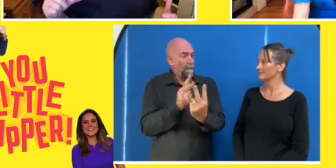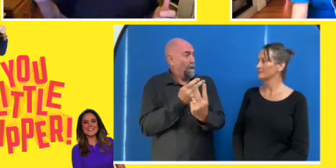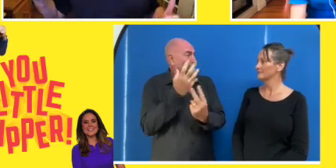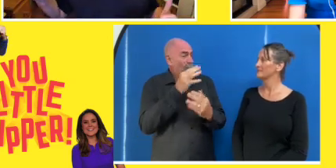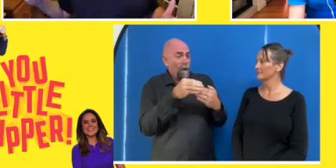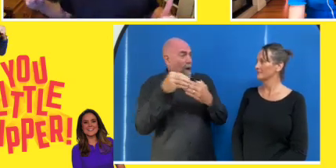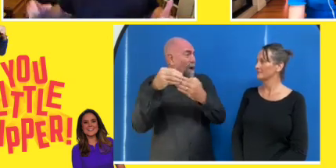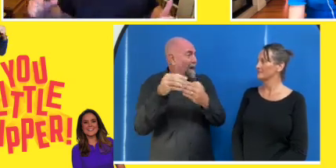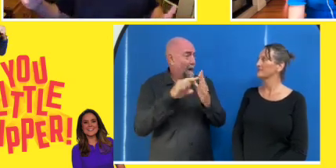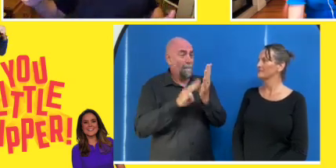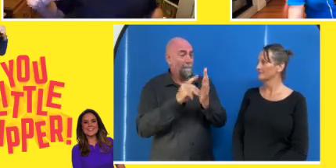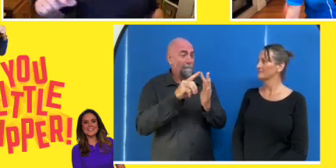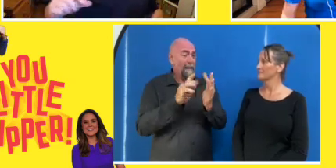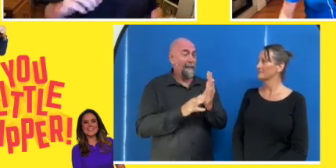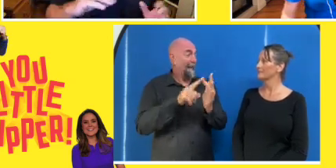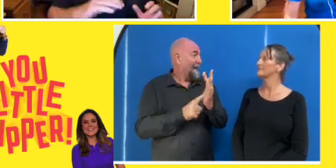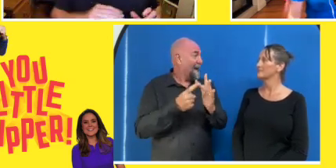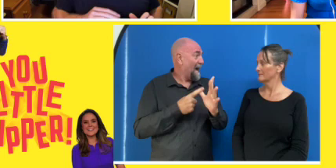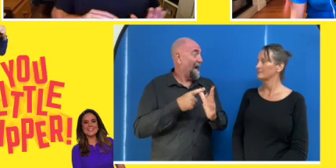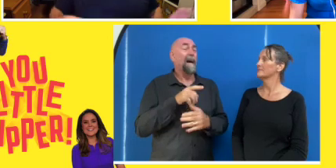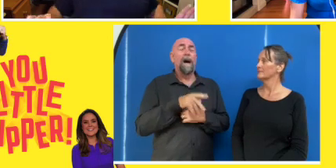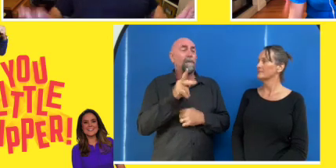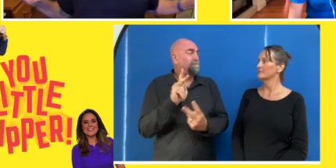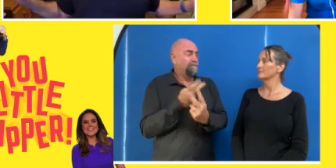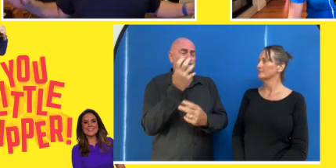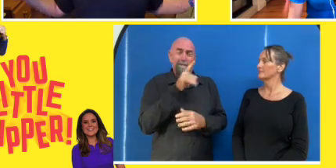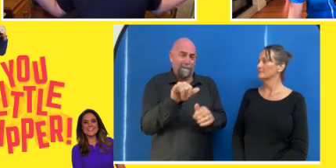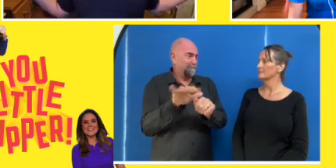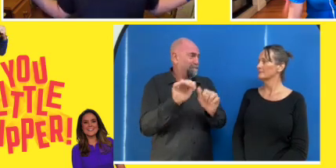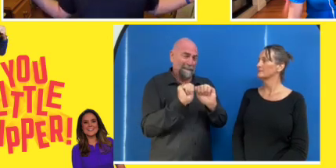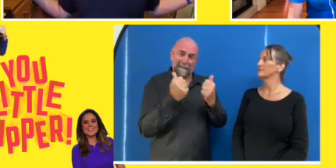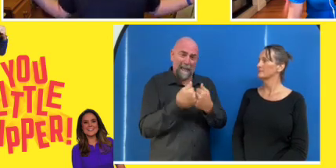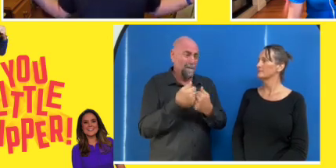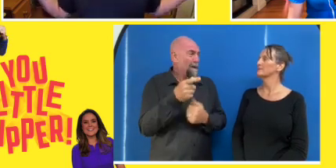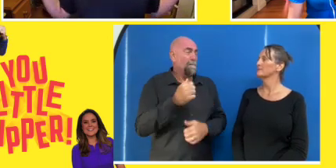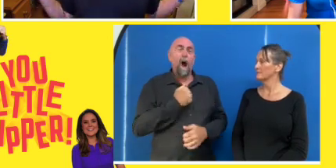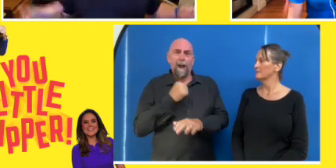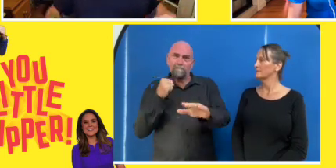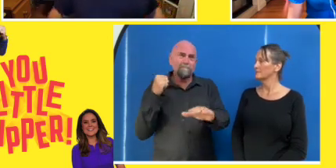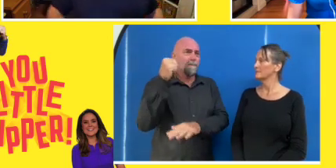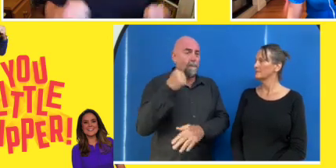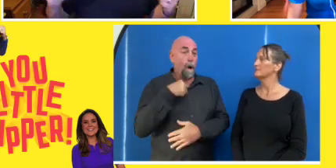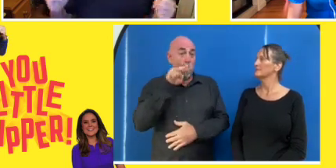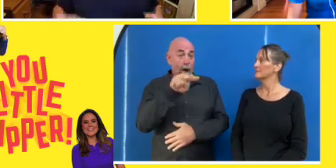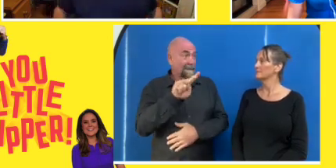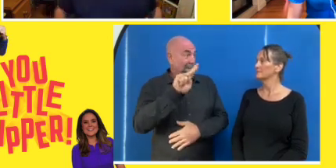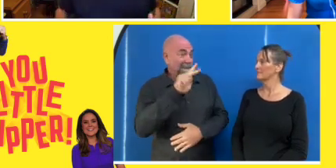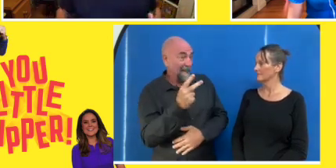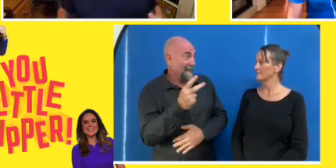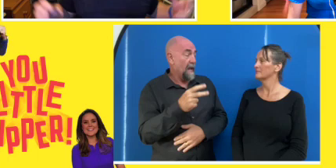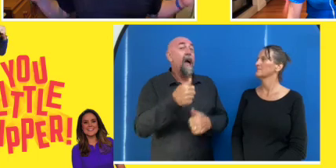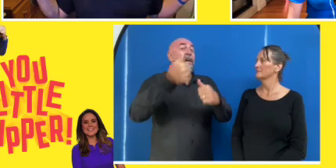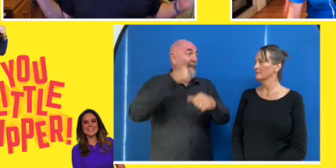him and Amelia Hodgson, seeing them compete together, for me, that's my You Little Ripper moment. They're a great team. Saw them for